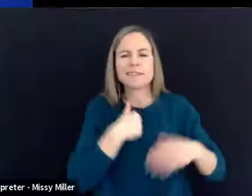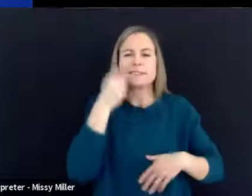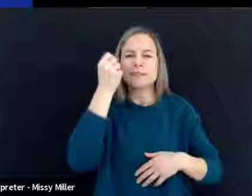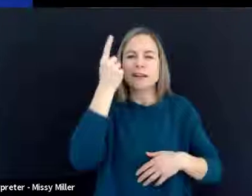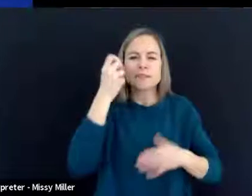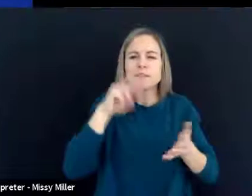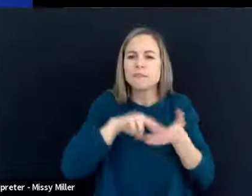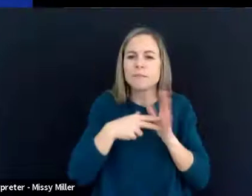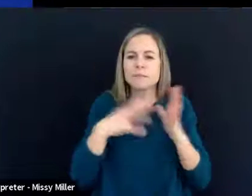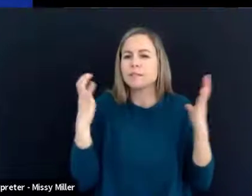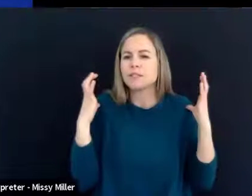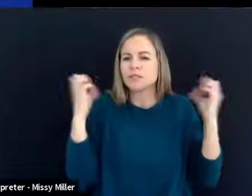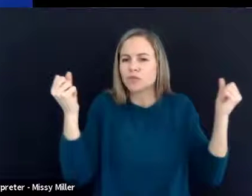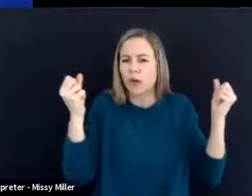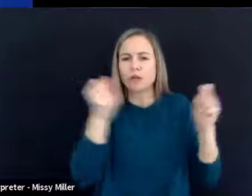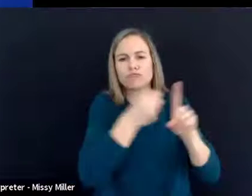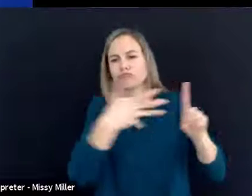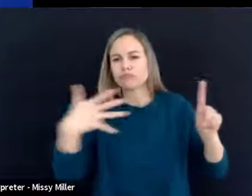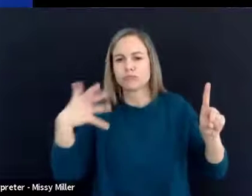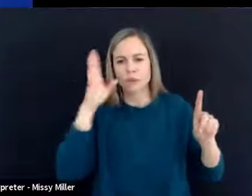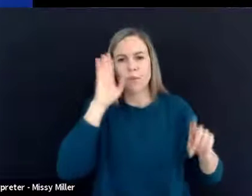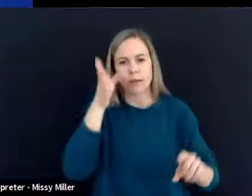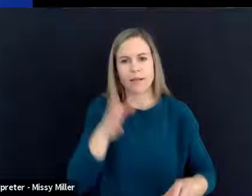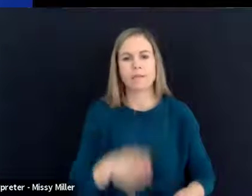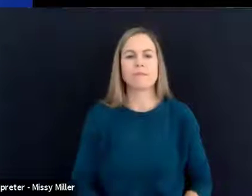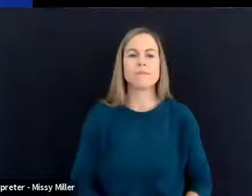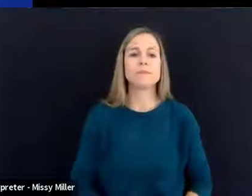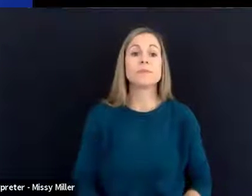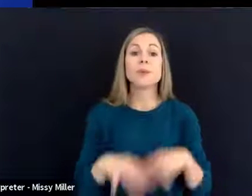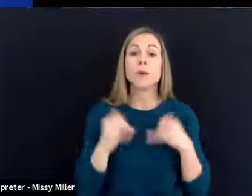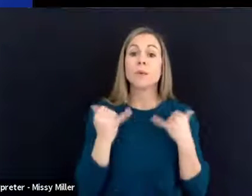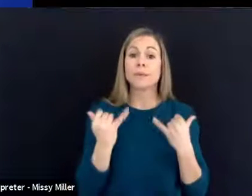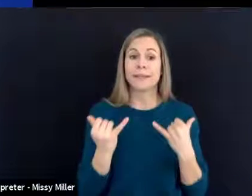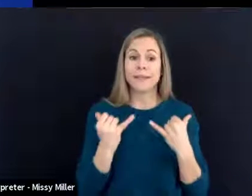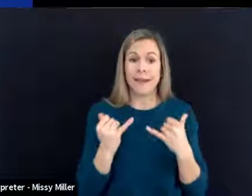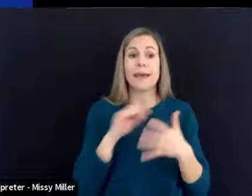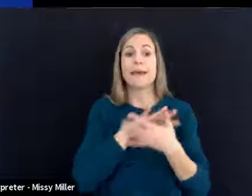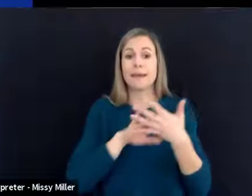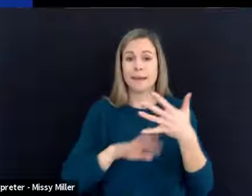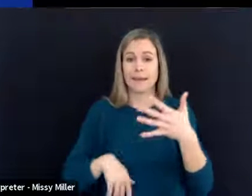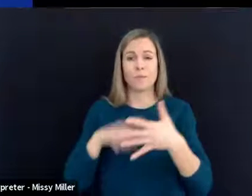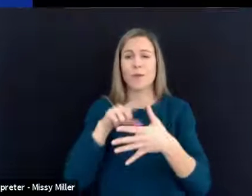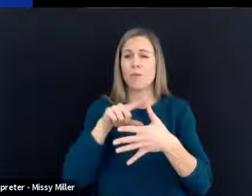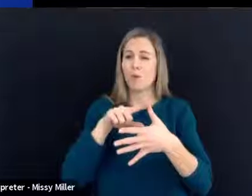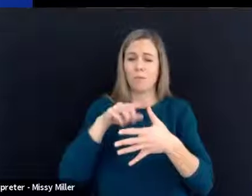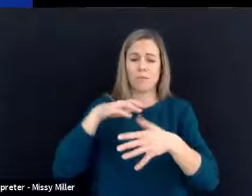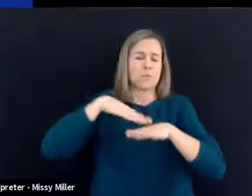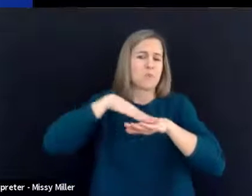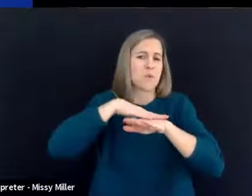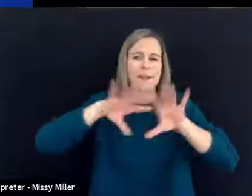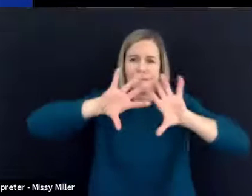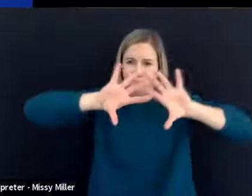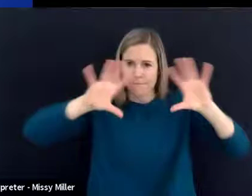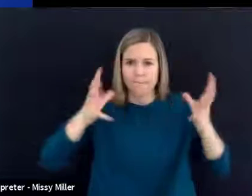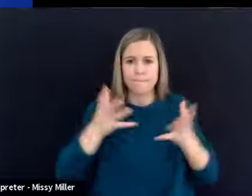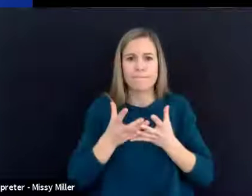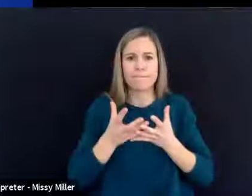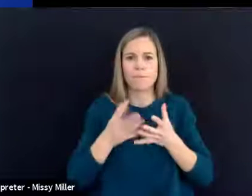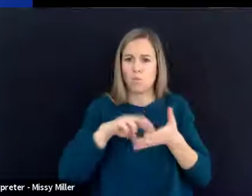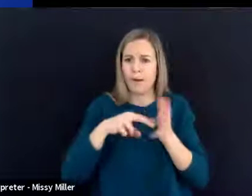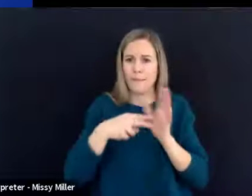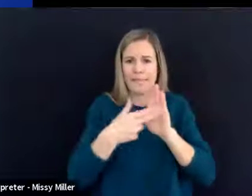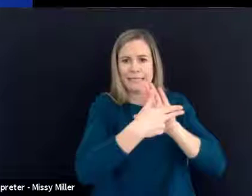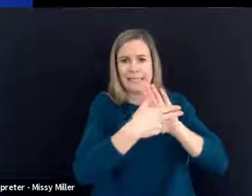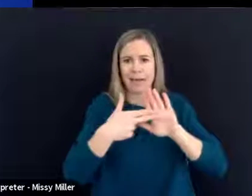syndrome. So what we will cover today is we're going to provide a brief overview of the diagnosis